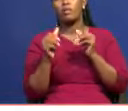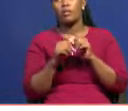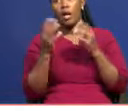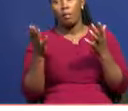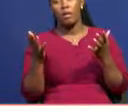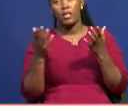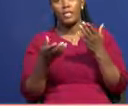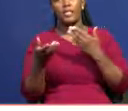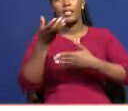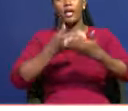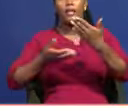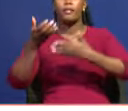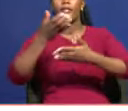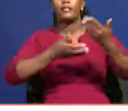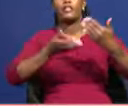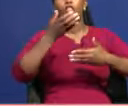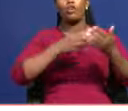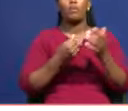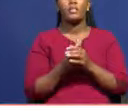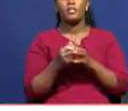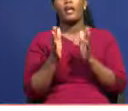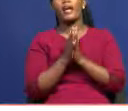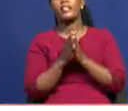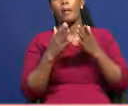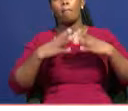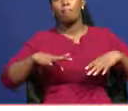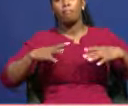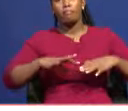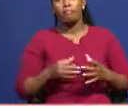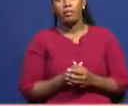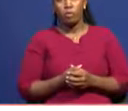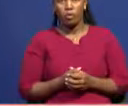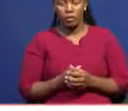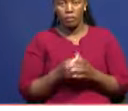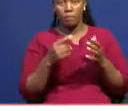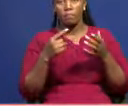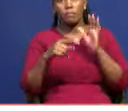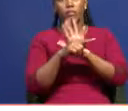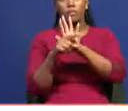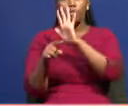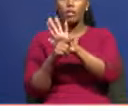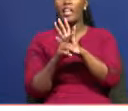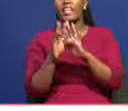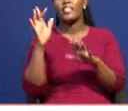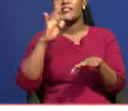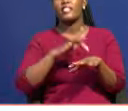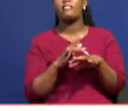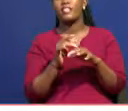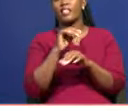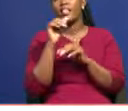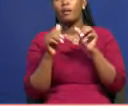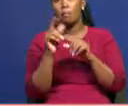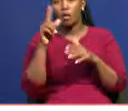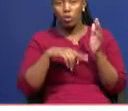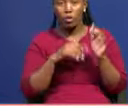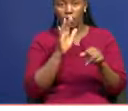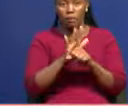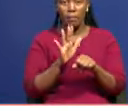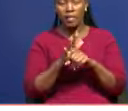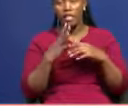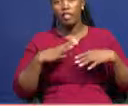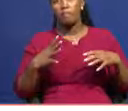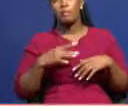on the economy mm-hmm. and the general public in itself. The negative effect is the one that most people have talked about, the motor